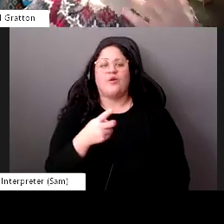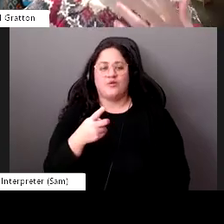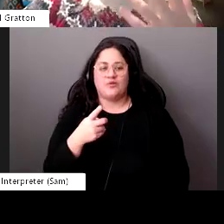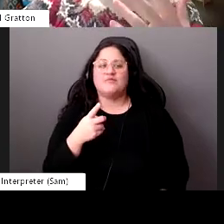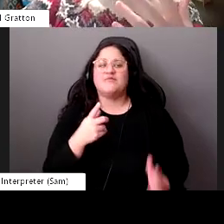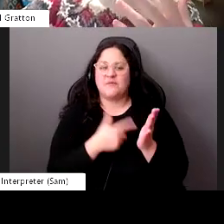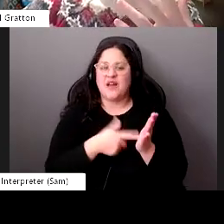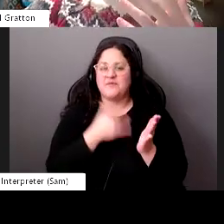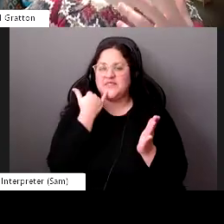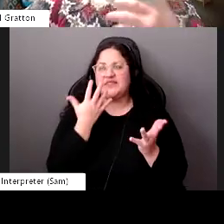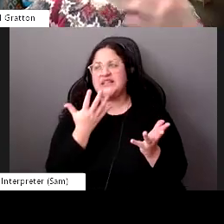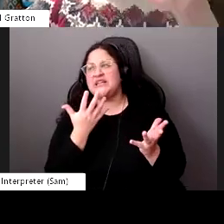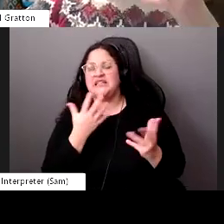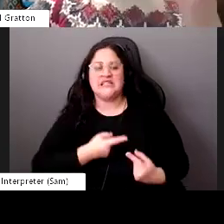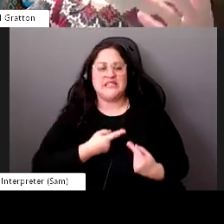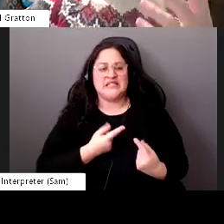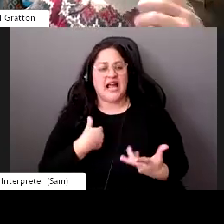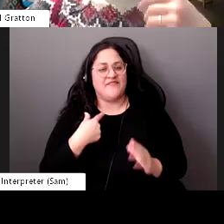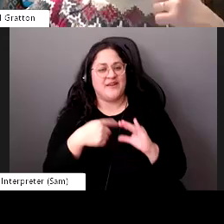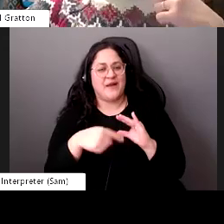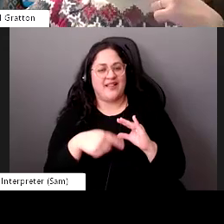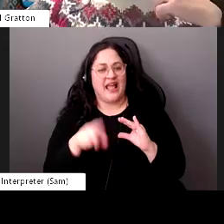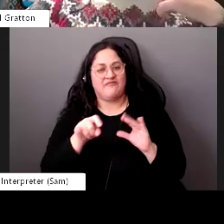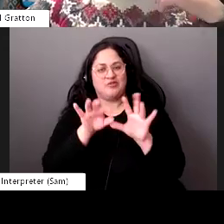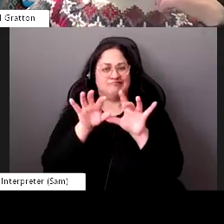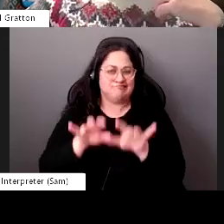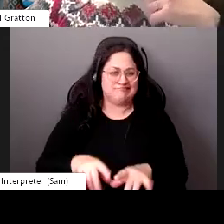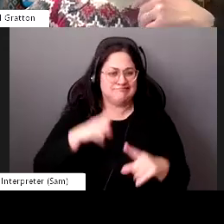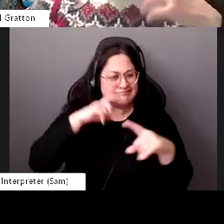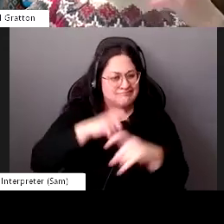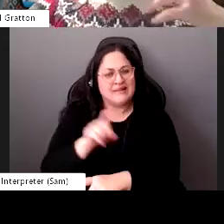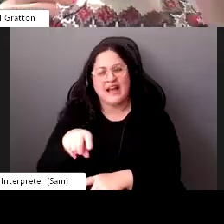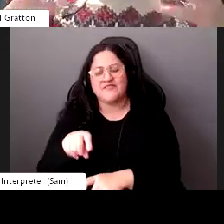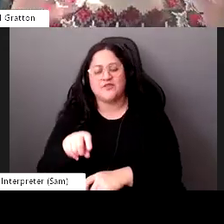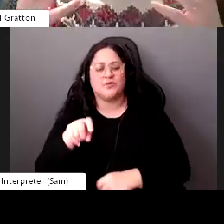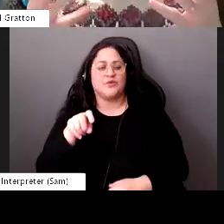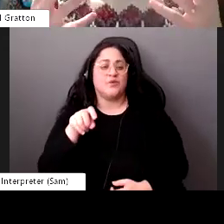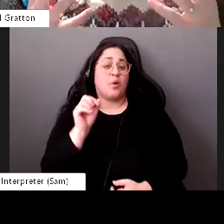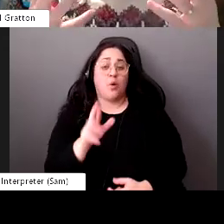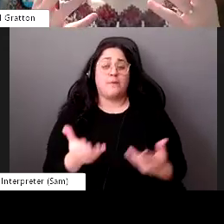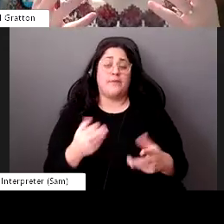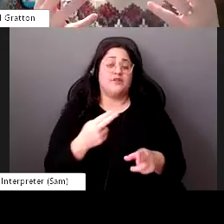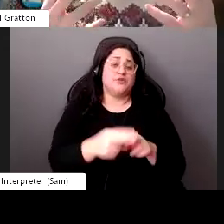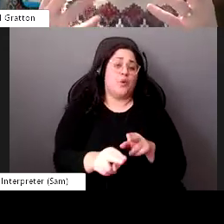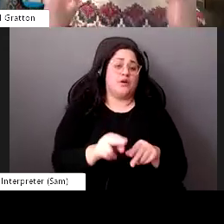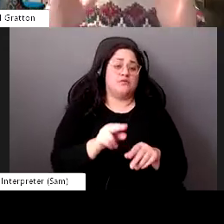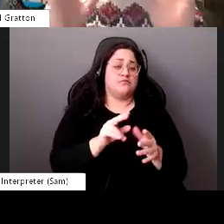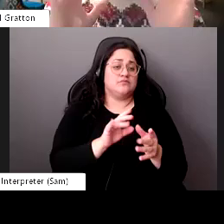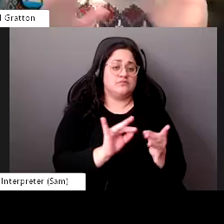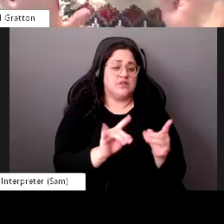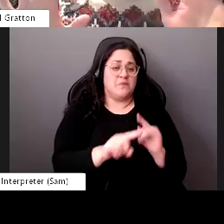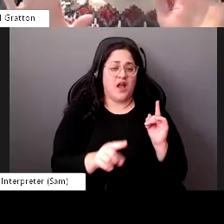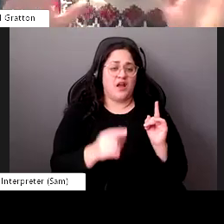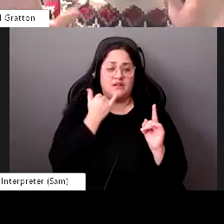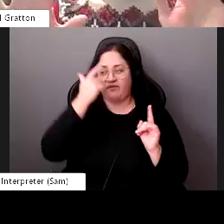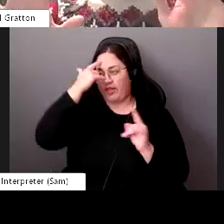it could be a short message, and we're just tired and we're just having, we're not feeling particularly creative, and we just want